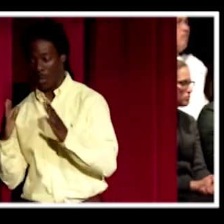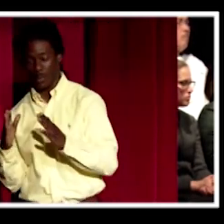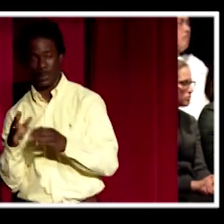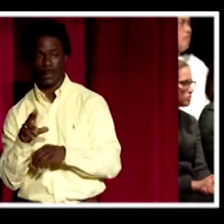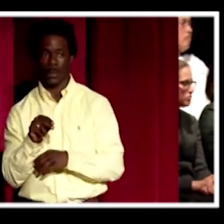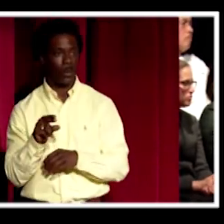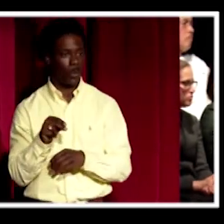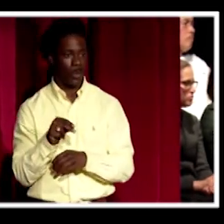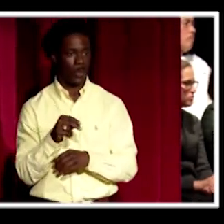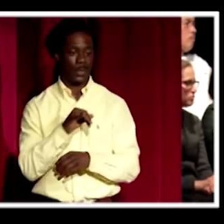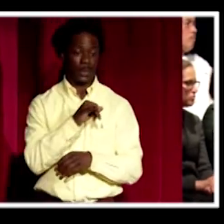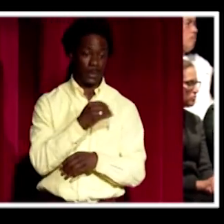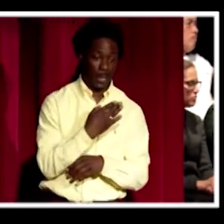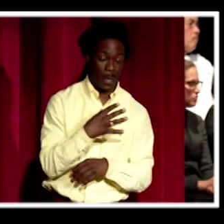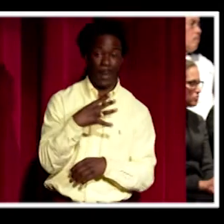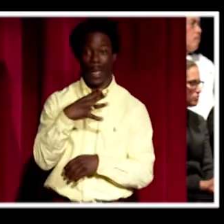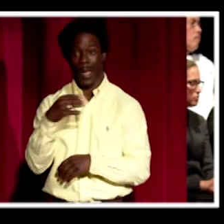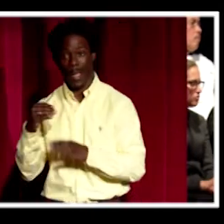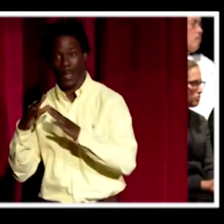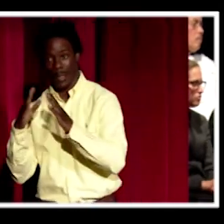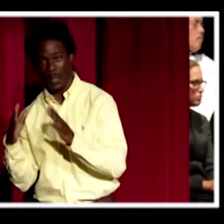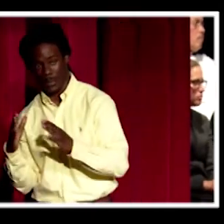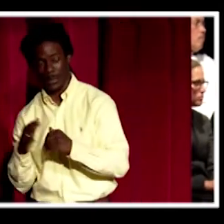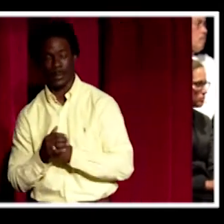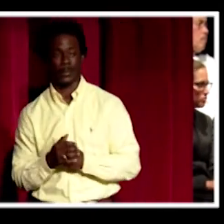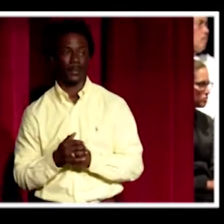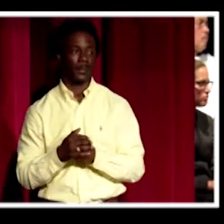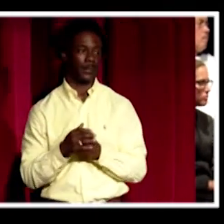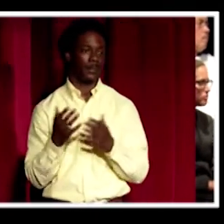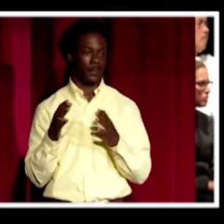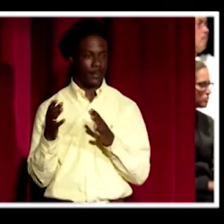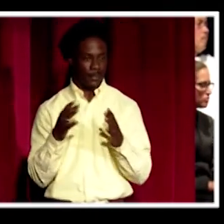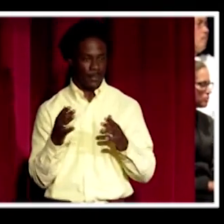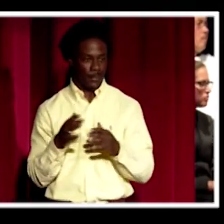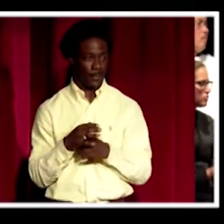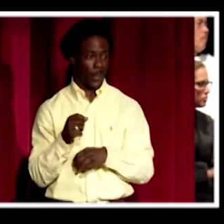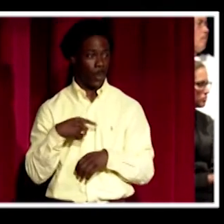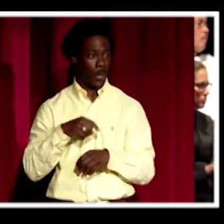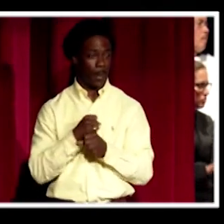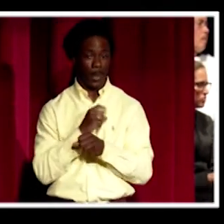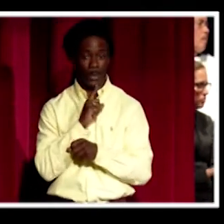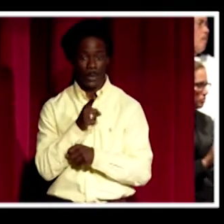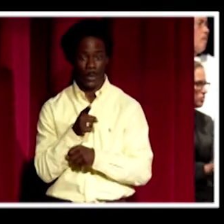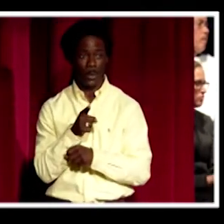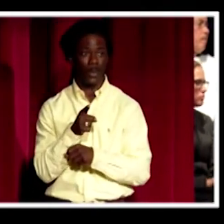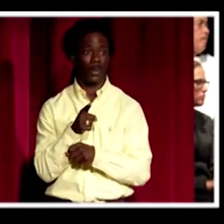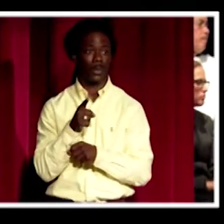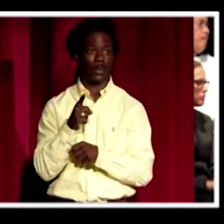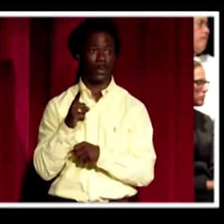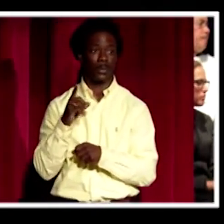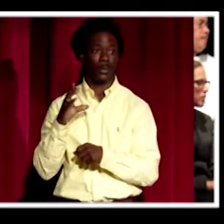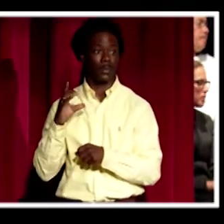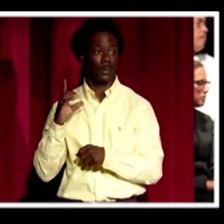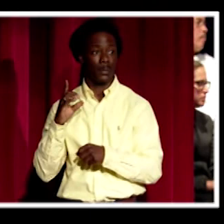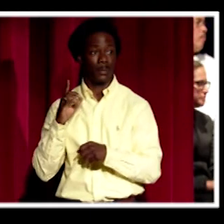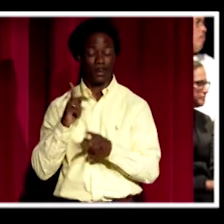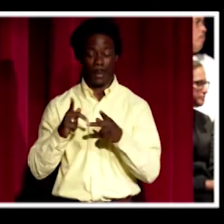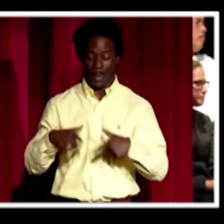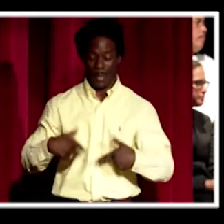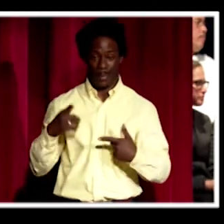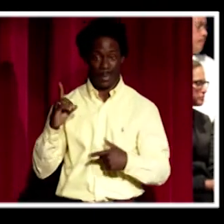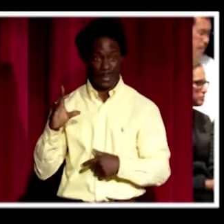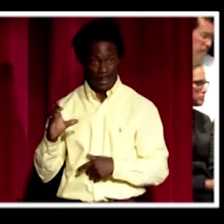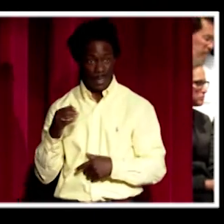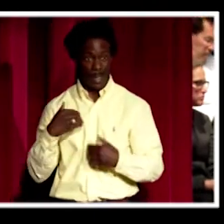about. It's jobs and housing. So we're making sure Washingtonians have the skills